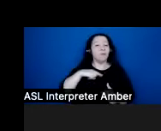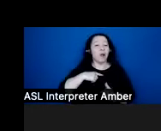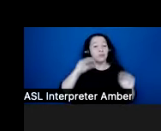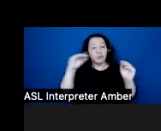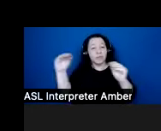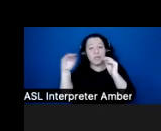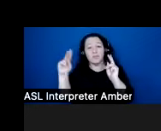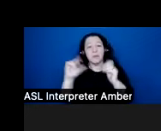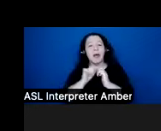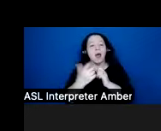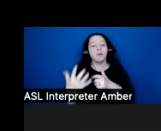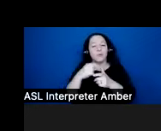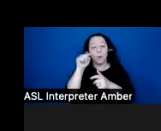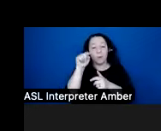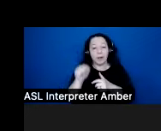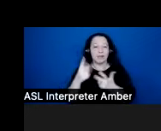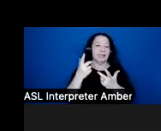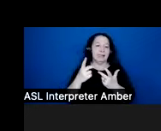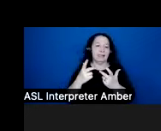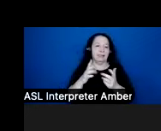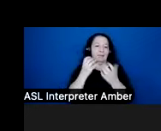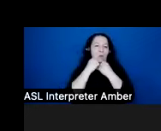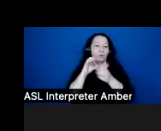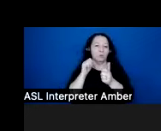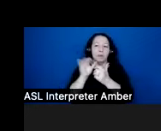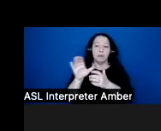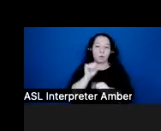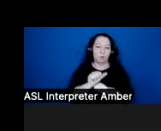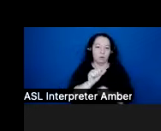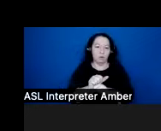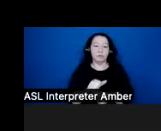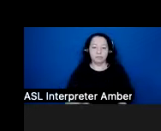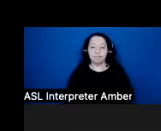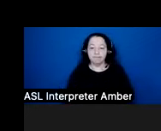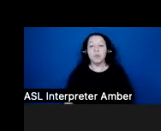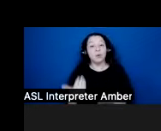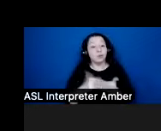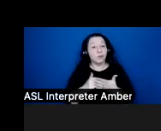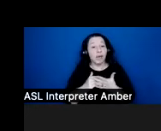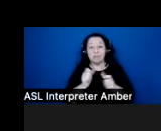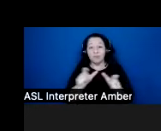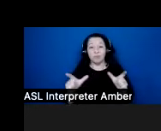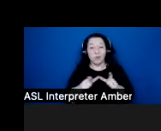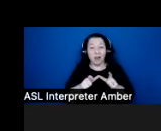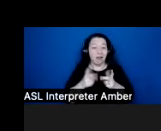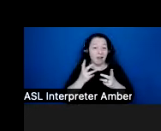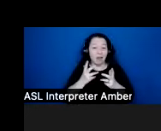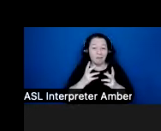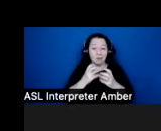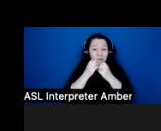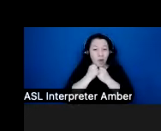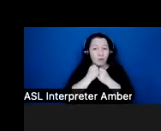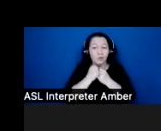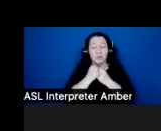how to incorporate these values into the work. So again, tribal values, right? Like reciprocity,